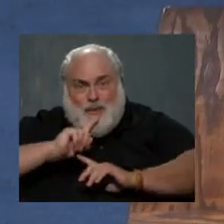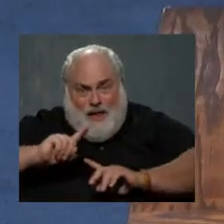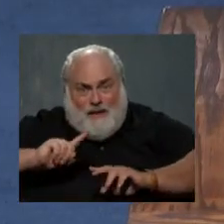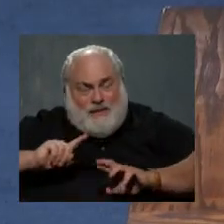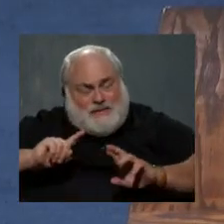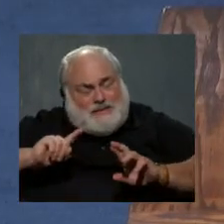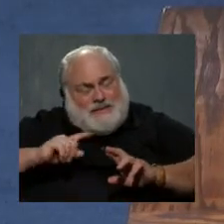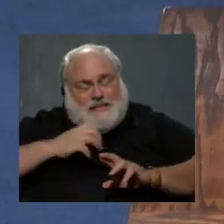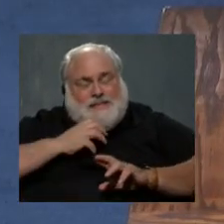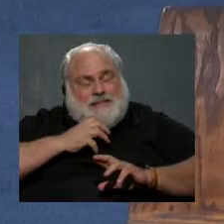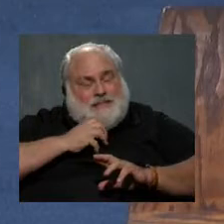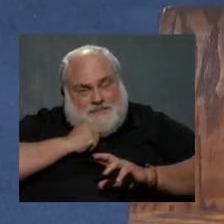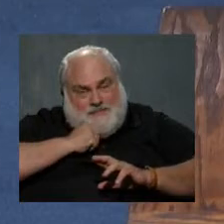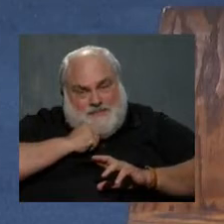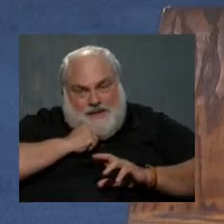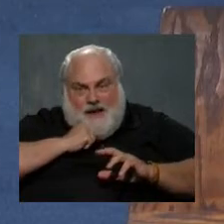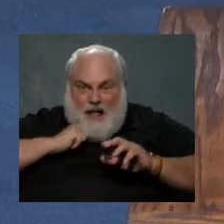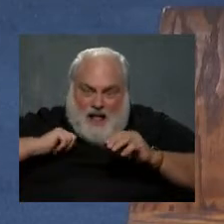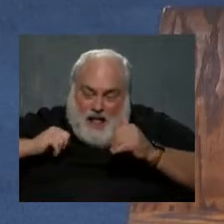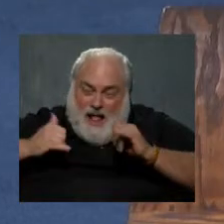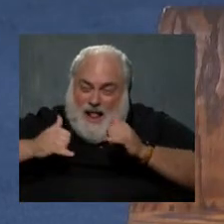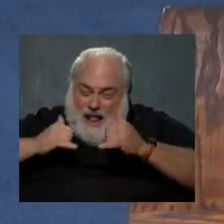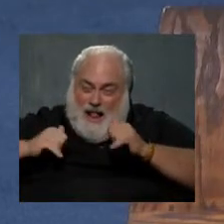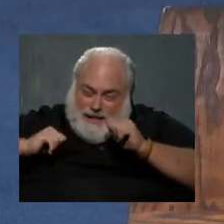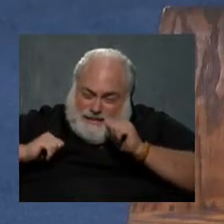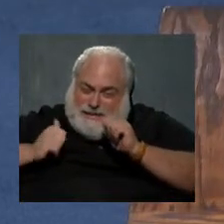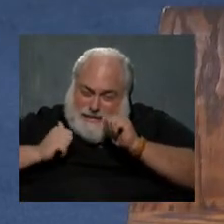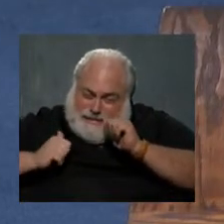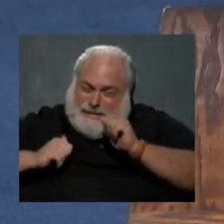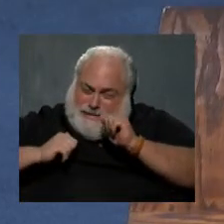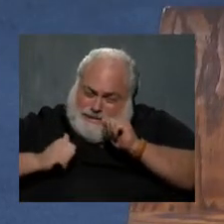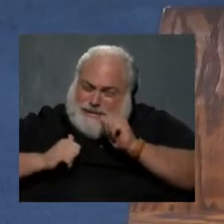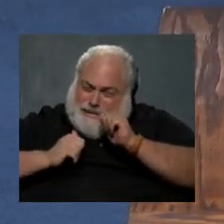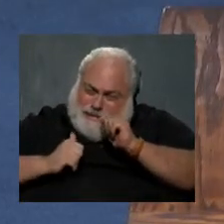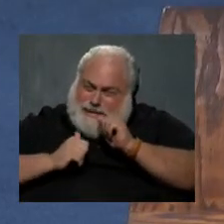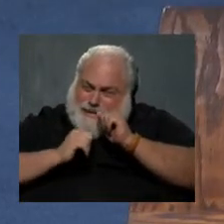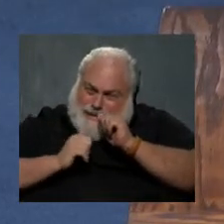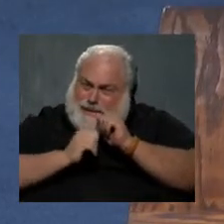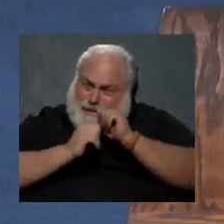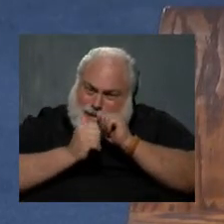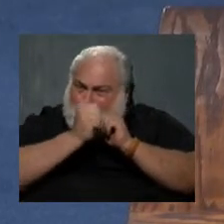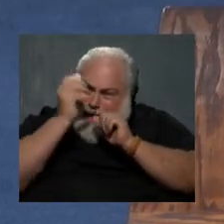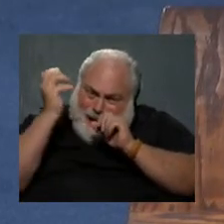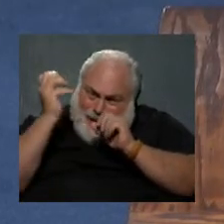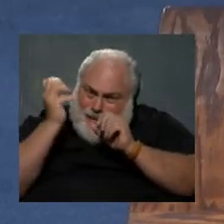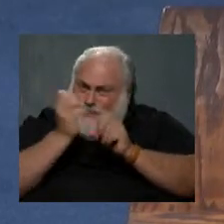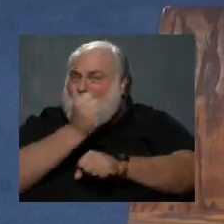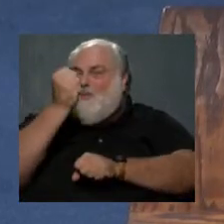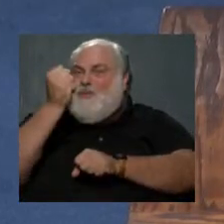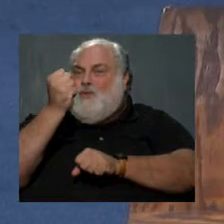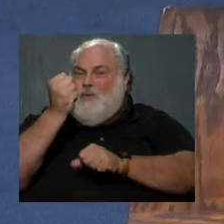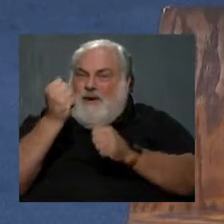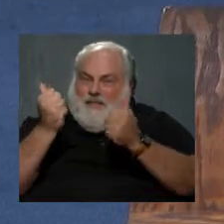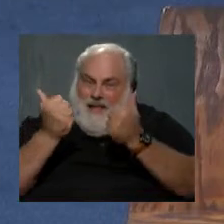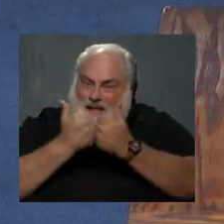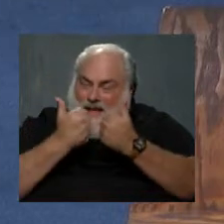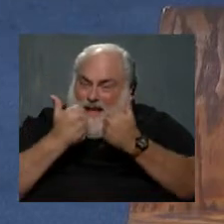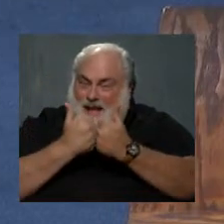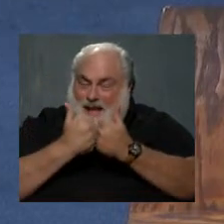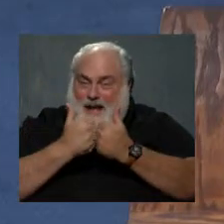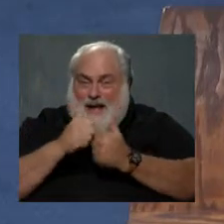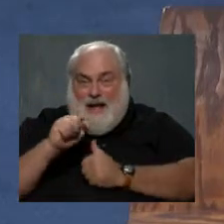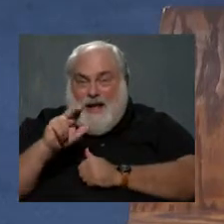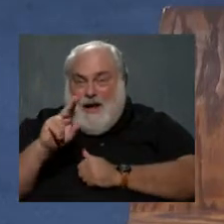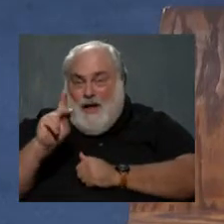I was. And then we came back. I mean, they fought, and came back. And then Luke's free